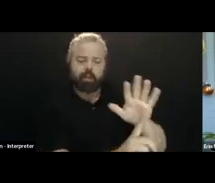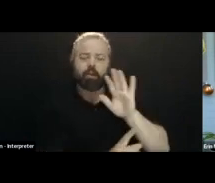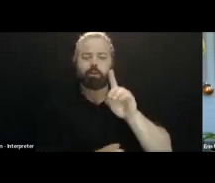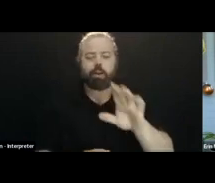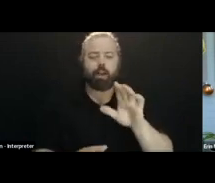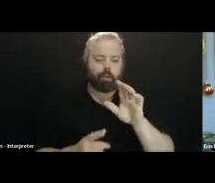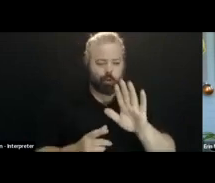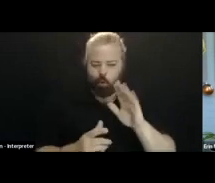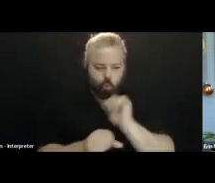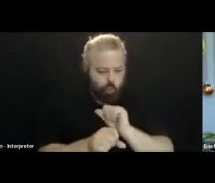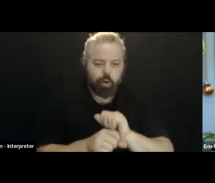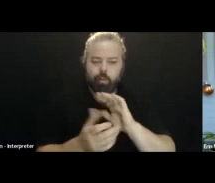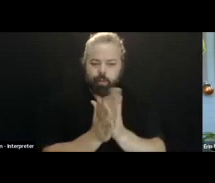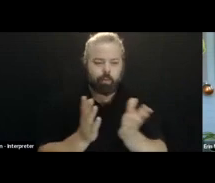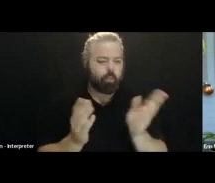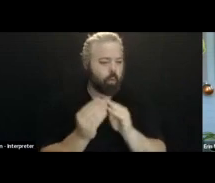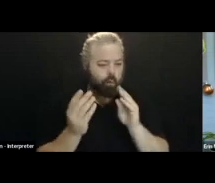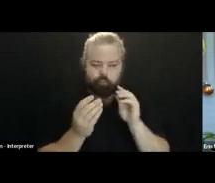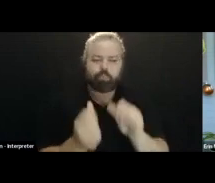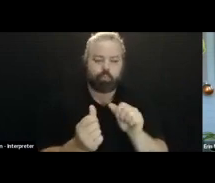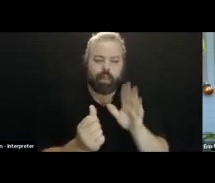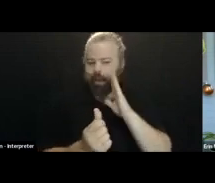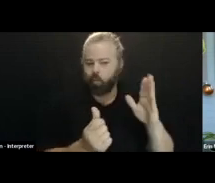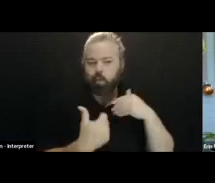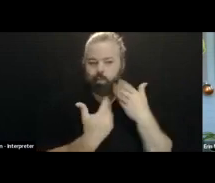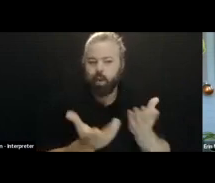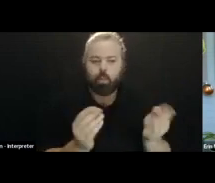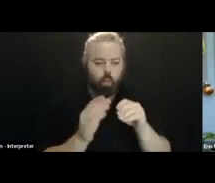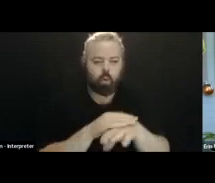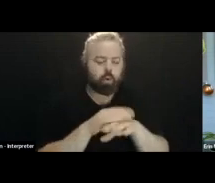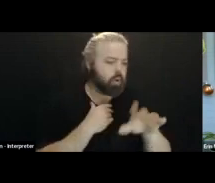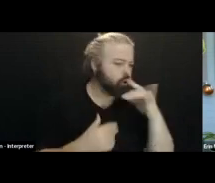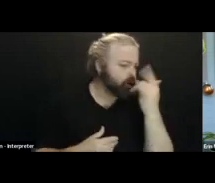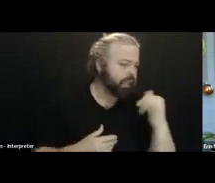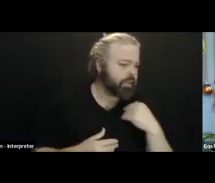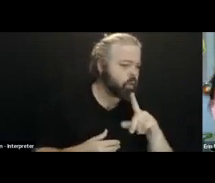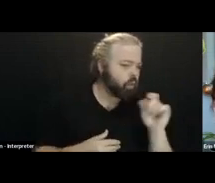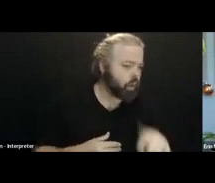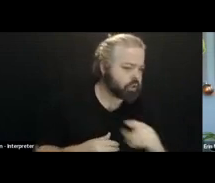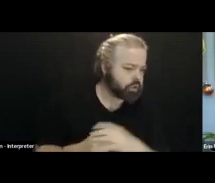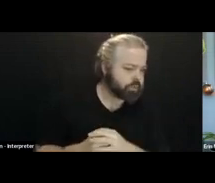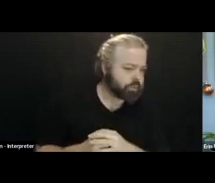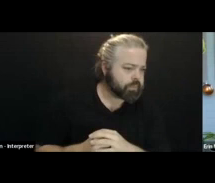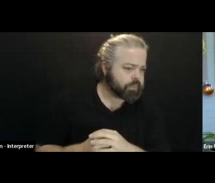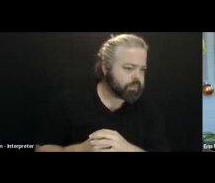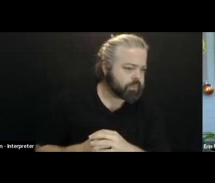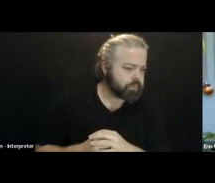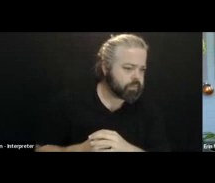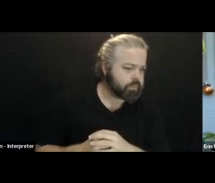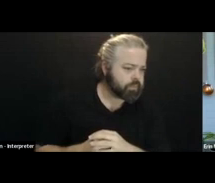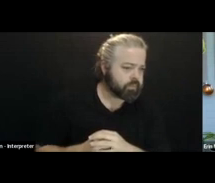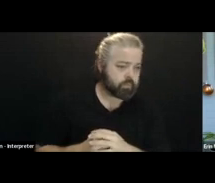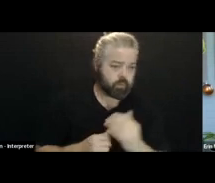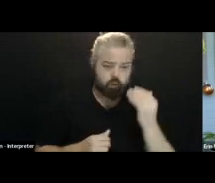get, some more accessibility. Looks like we got a Q&A question. And it says, do you know why MS Office